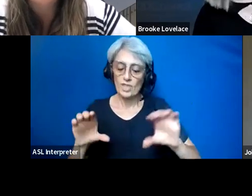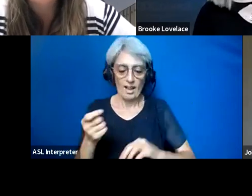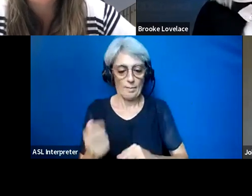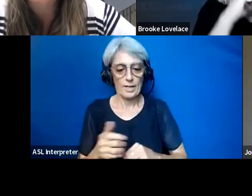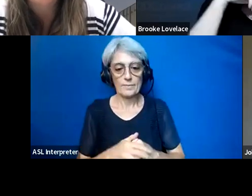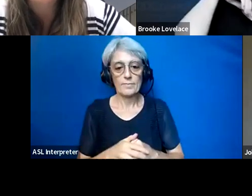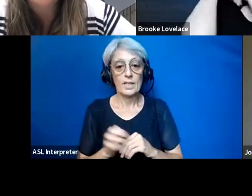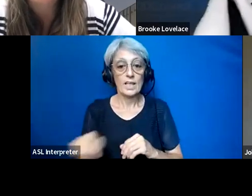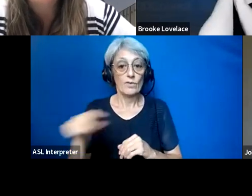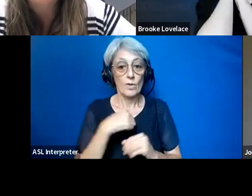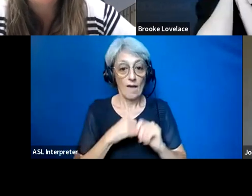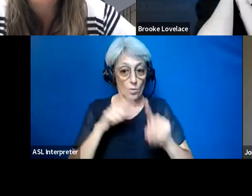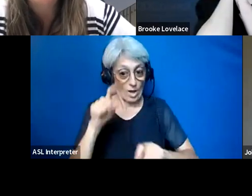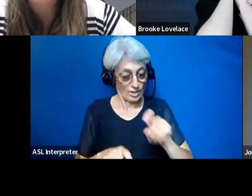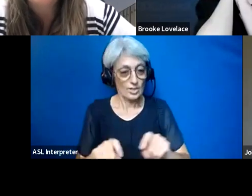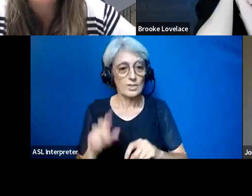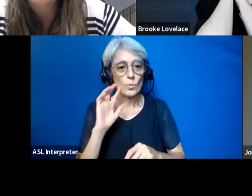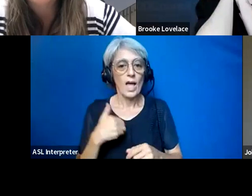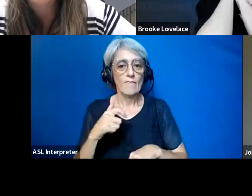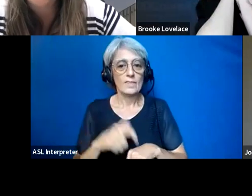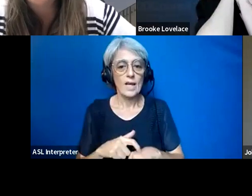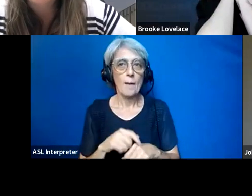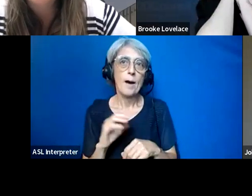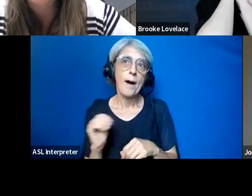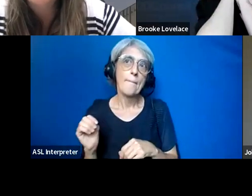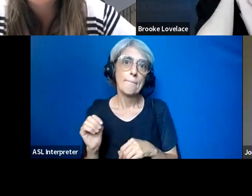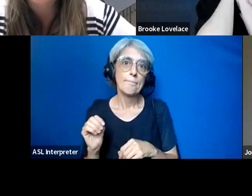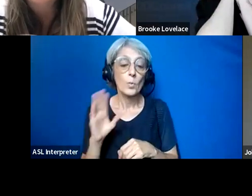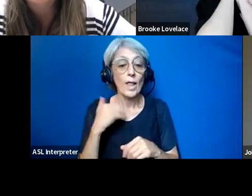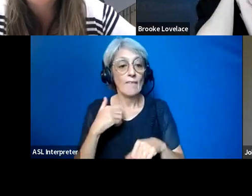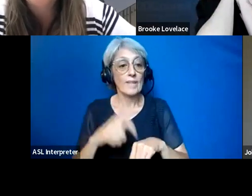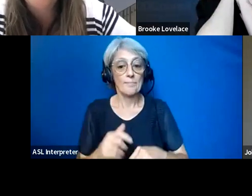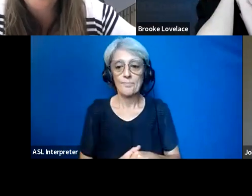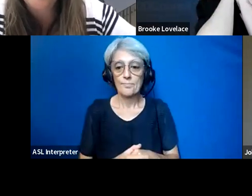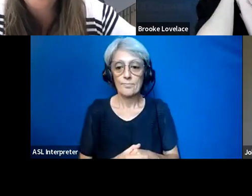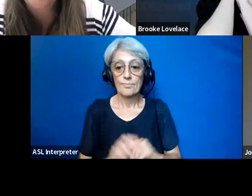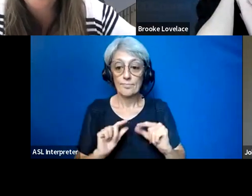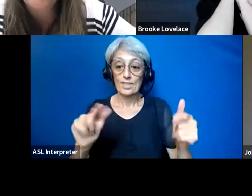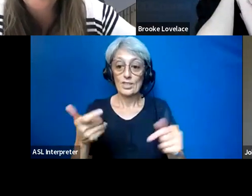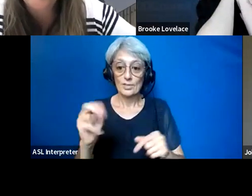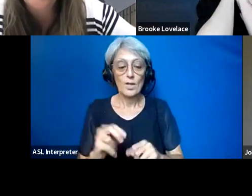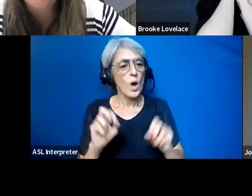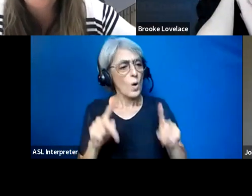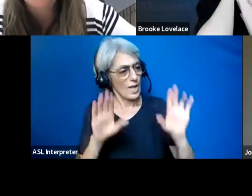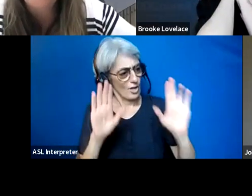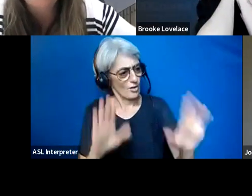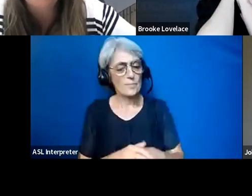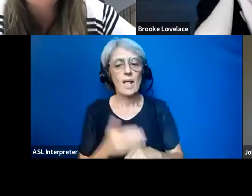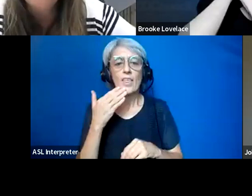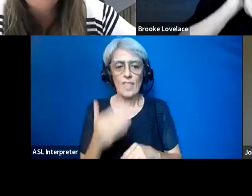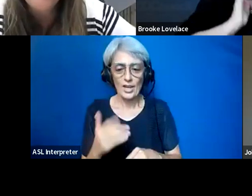have questions for him, we'll have time as well. So John, I'm going to turn it over to you. Okay, great. Well, thank you so much for